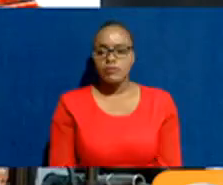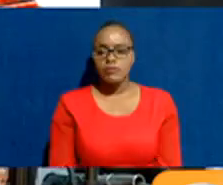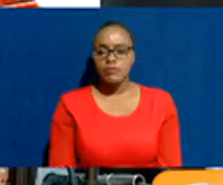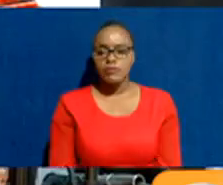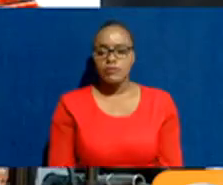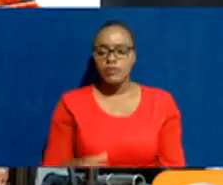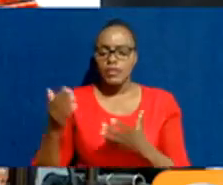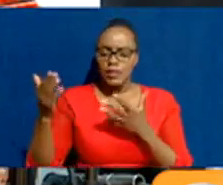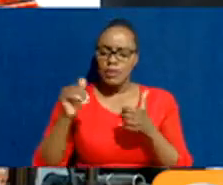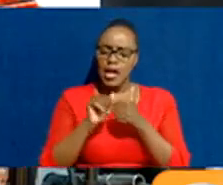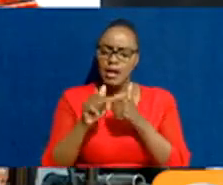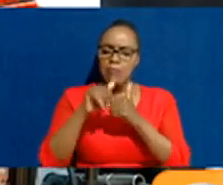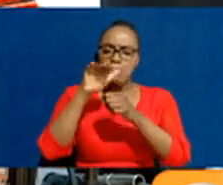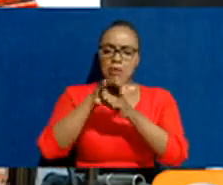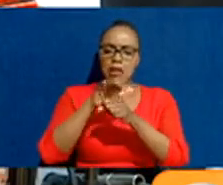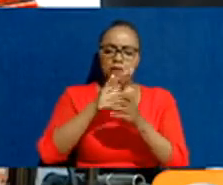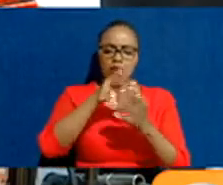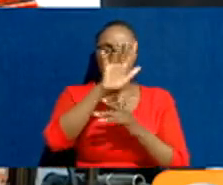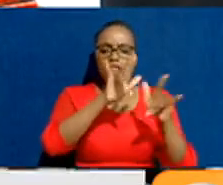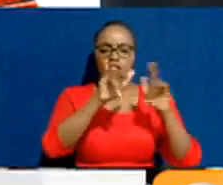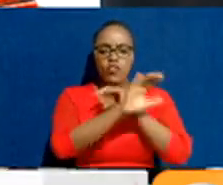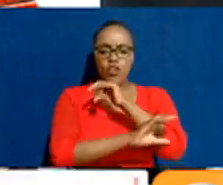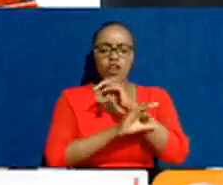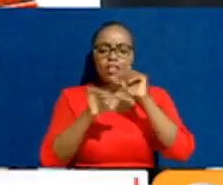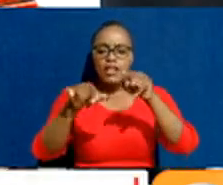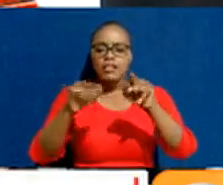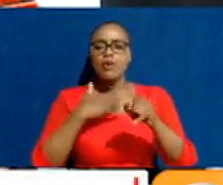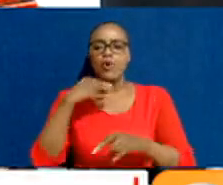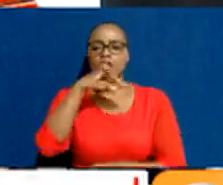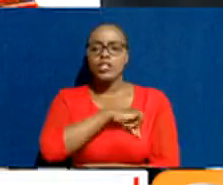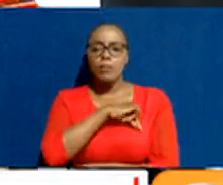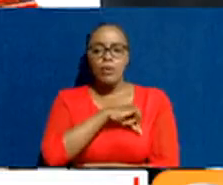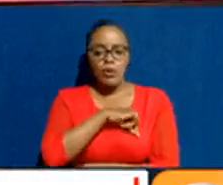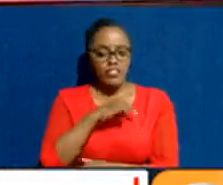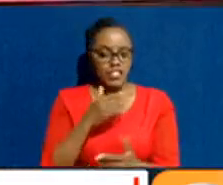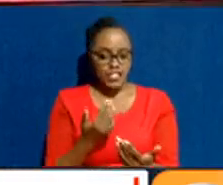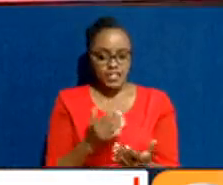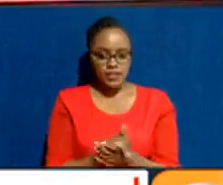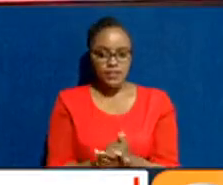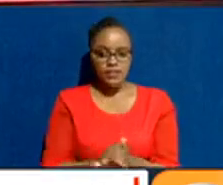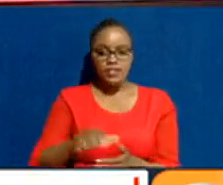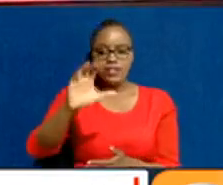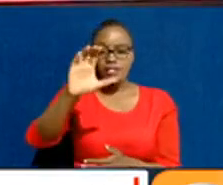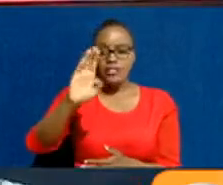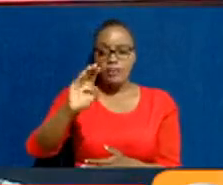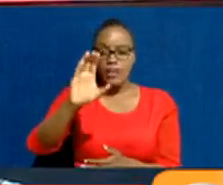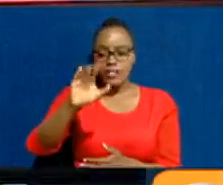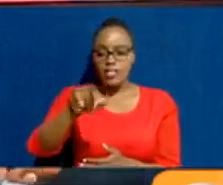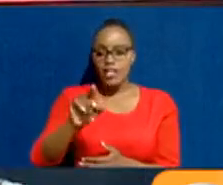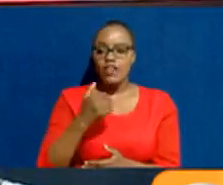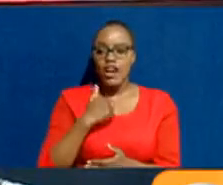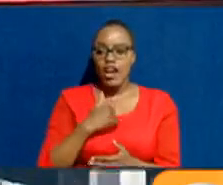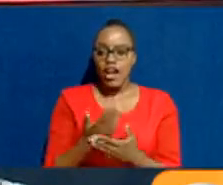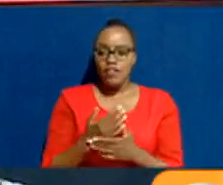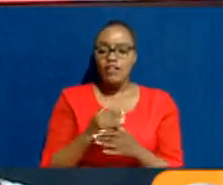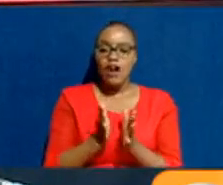italetwa nyingi kutoka nchi zingine na hao wanataka profit at the end of the day. The CBC was immediately taken